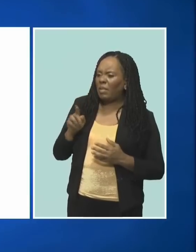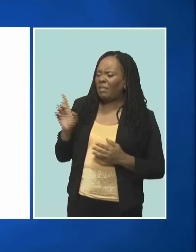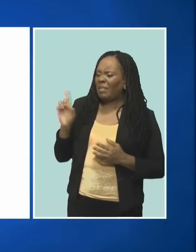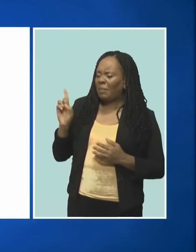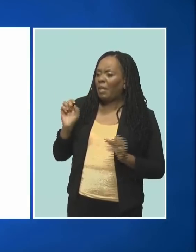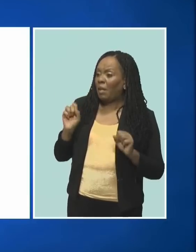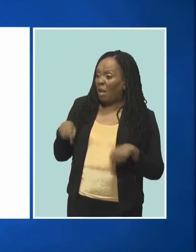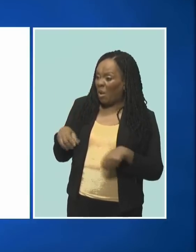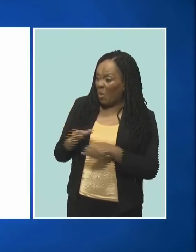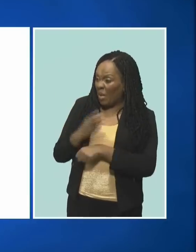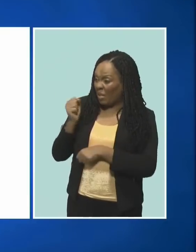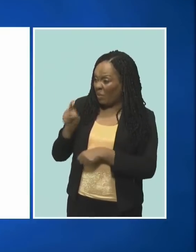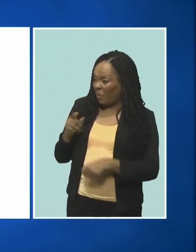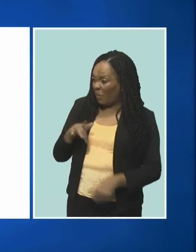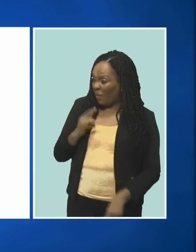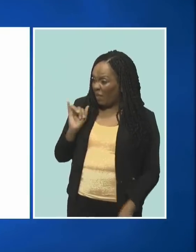year?